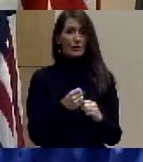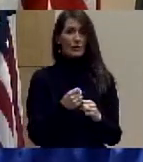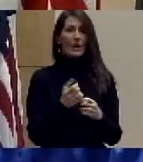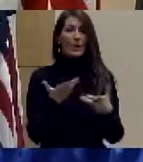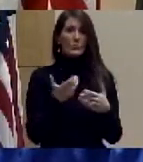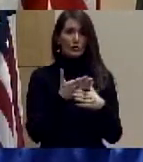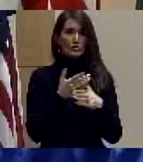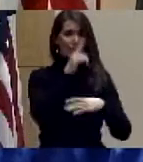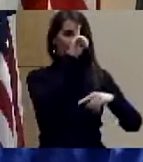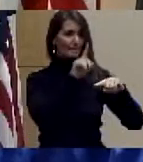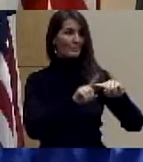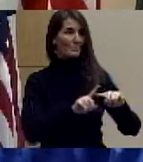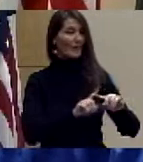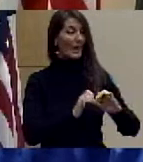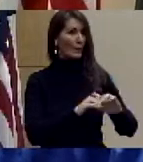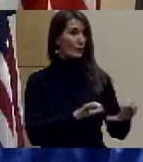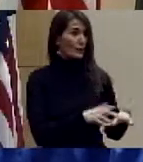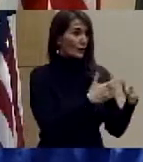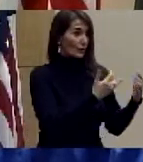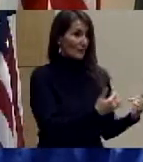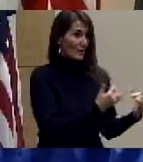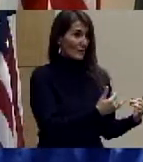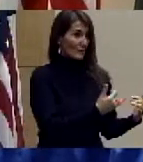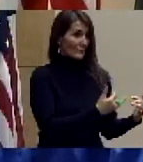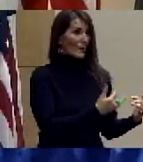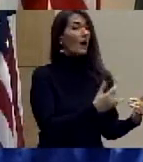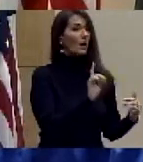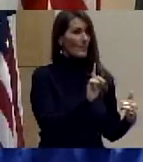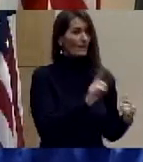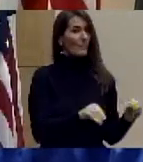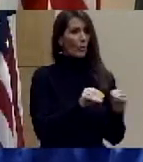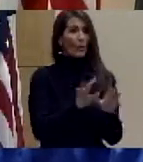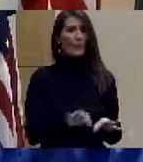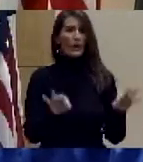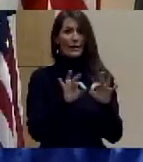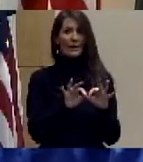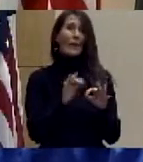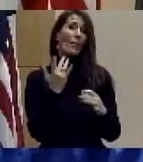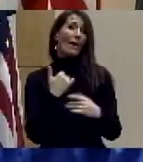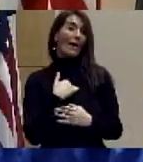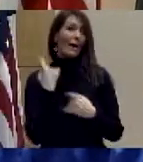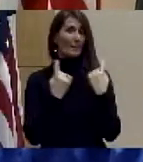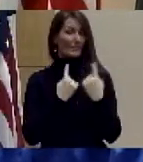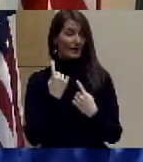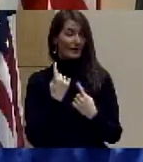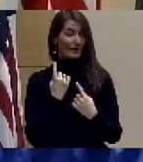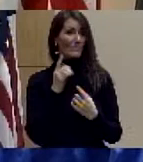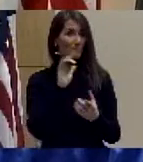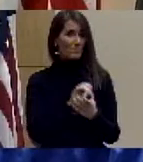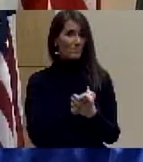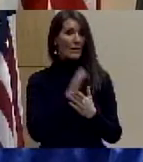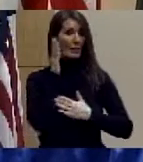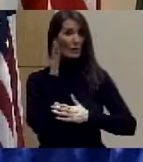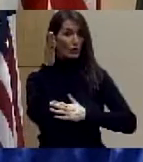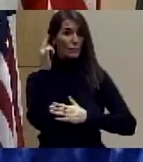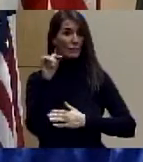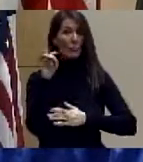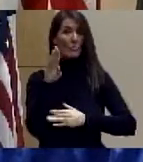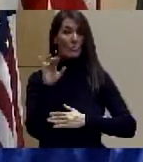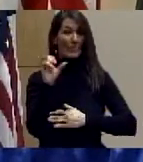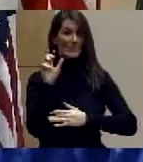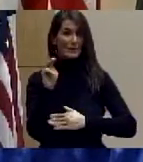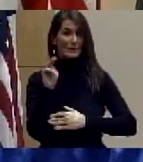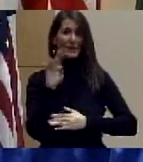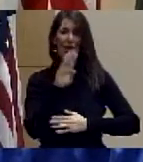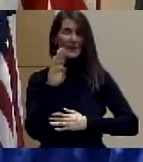optimistic assessment of how we're doing today, but more importantly, why I believe that the future of Brighton